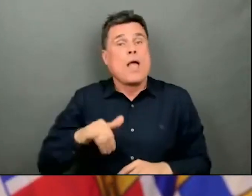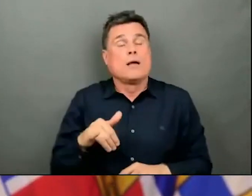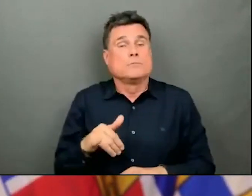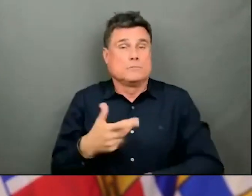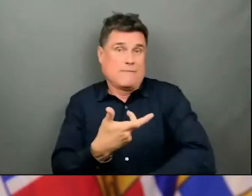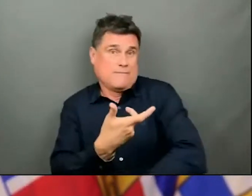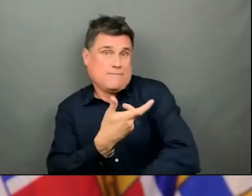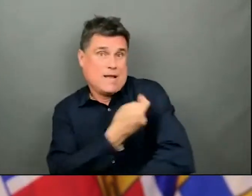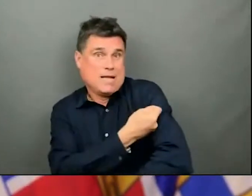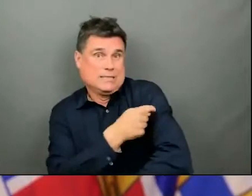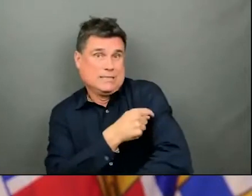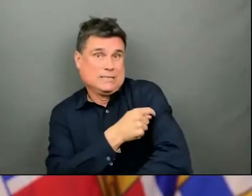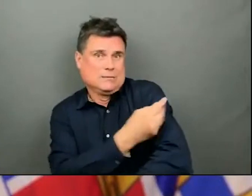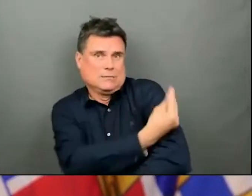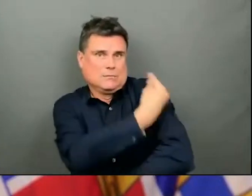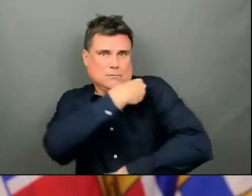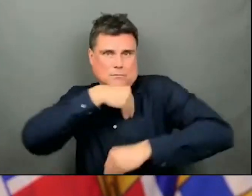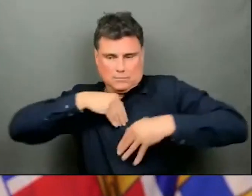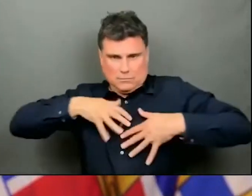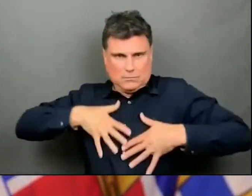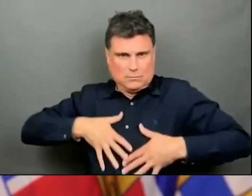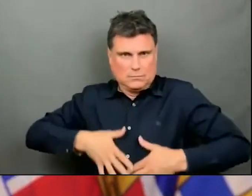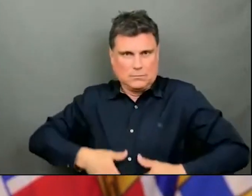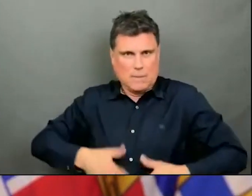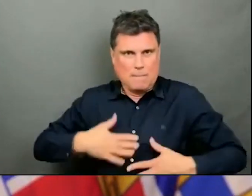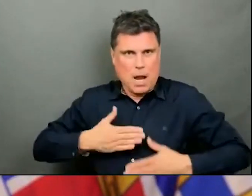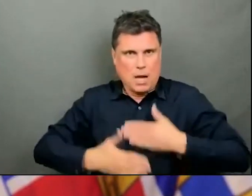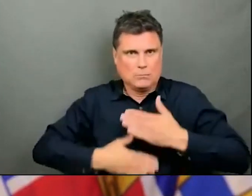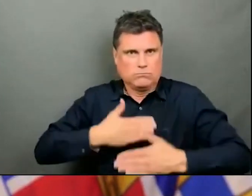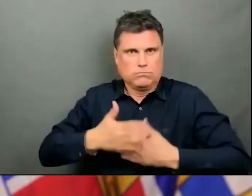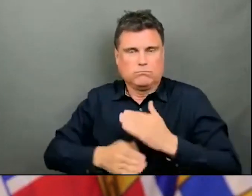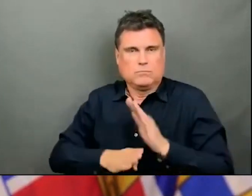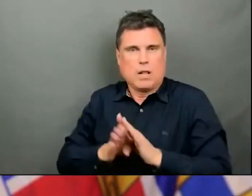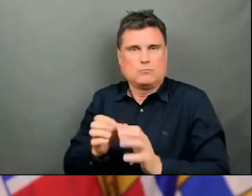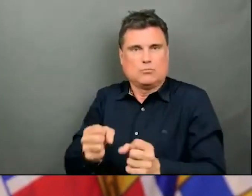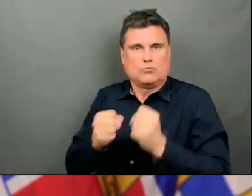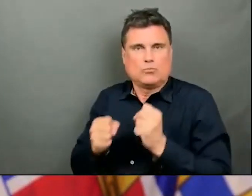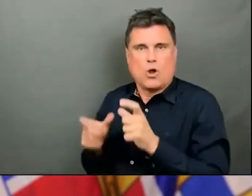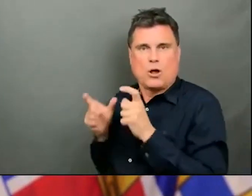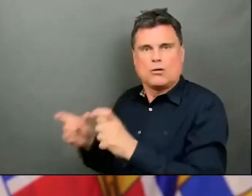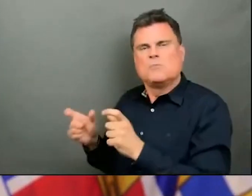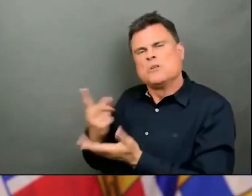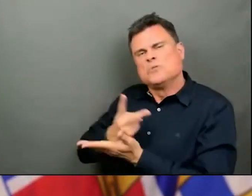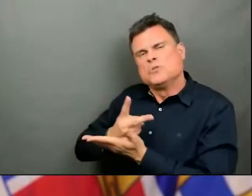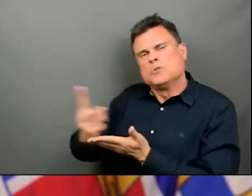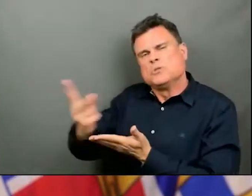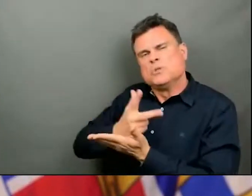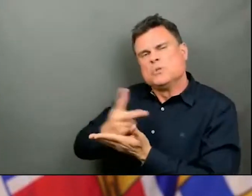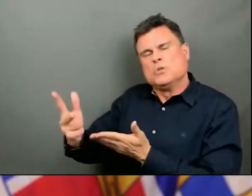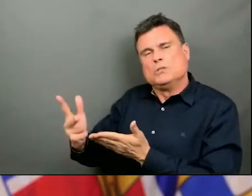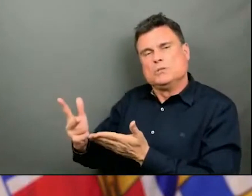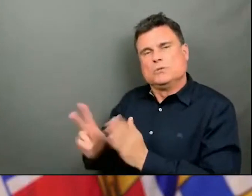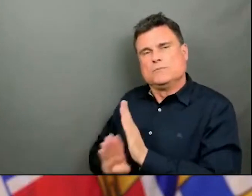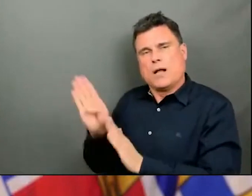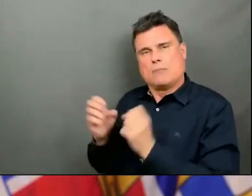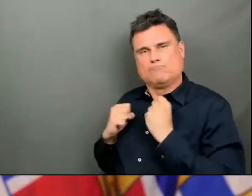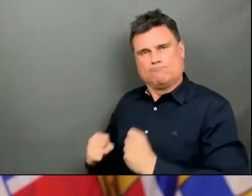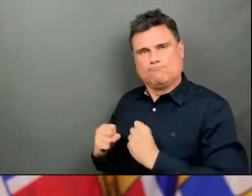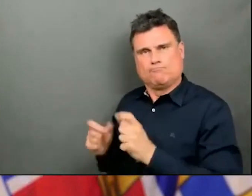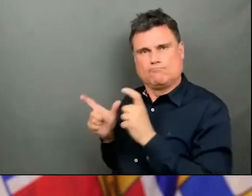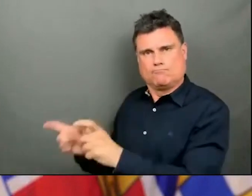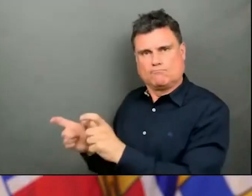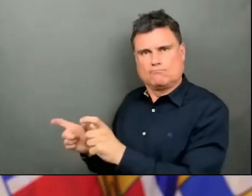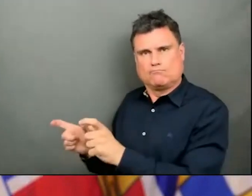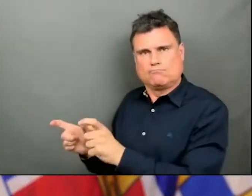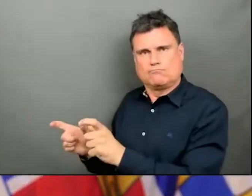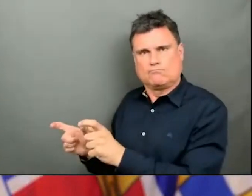that because of what we've seen in long-term care and in healthcare workers. So yes, there are some things that we will be able to